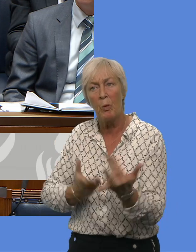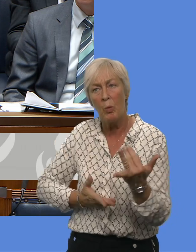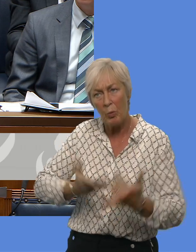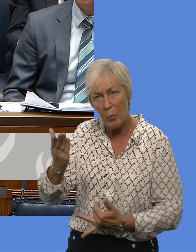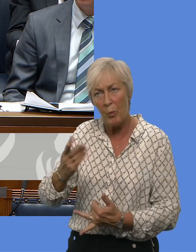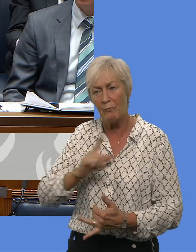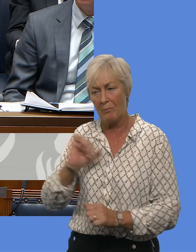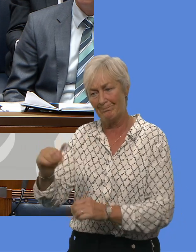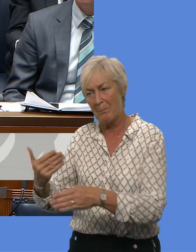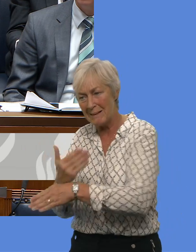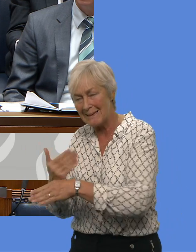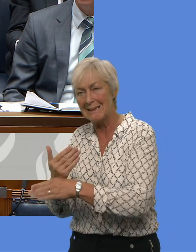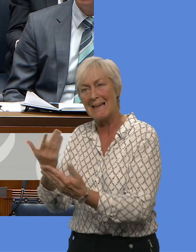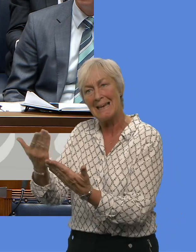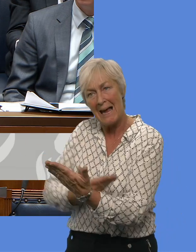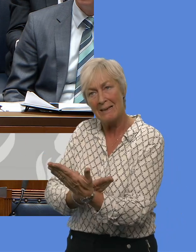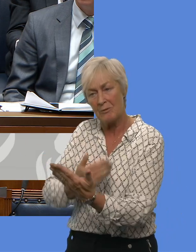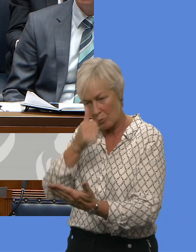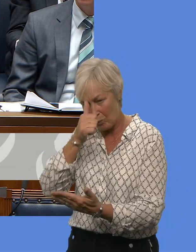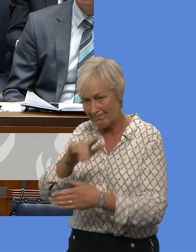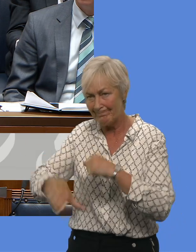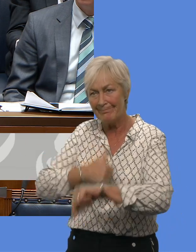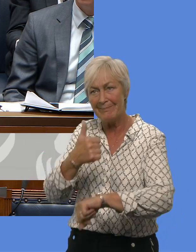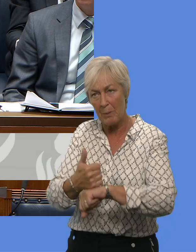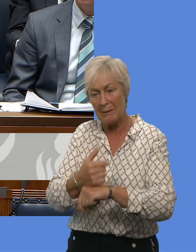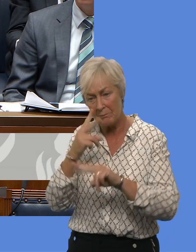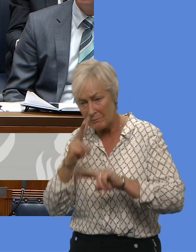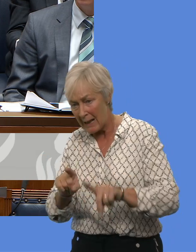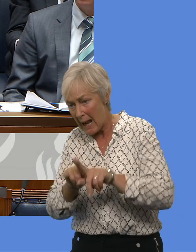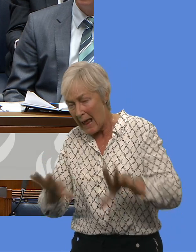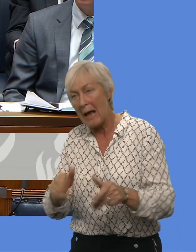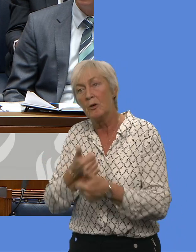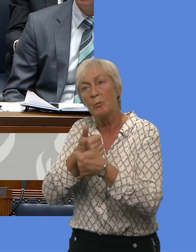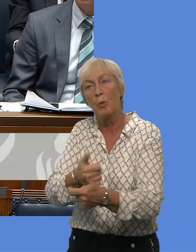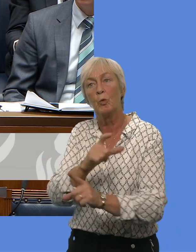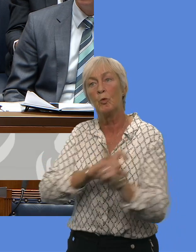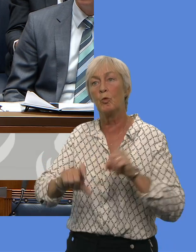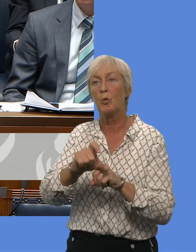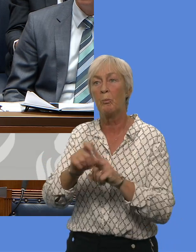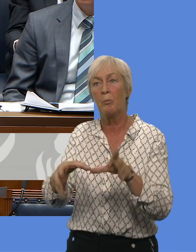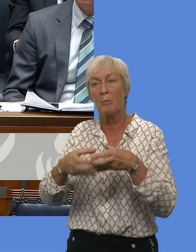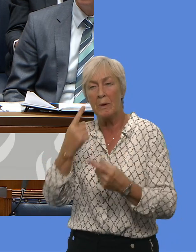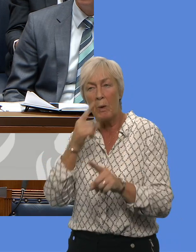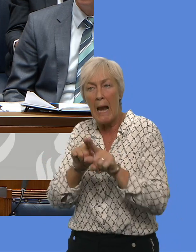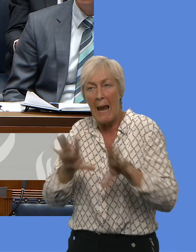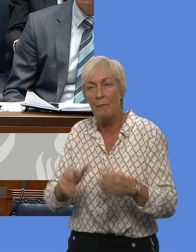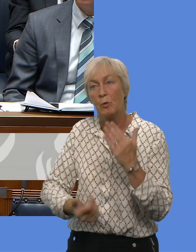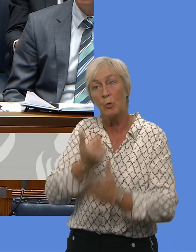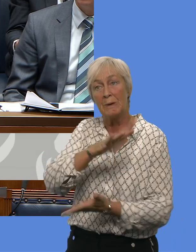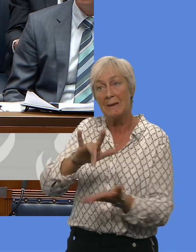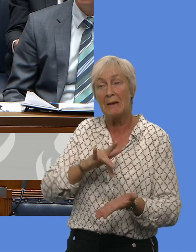terms of the business case and exactly what the centre will look like, and in supporting the community group in terms of capacity for the new centre.